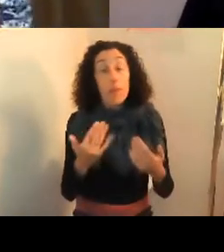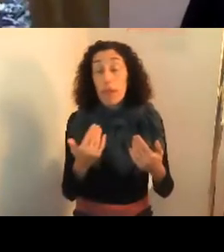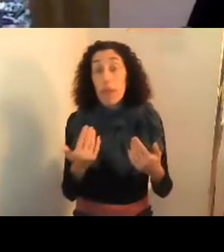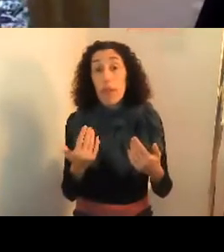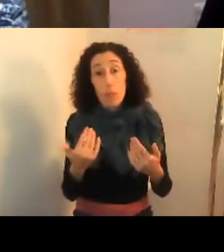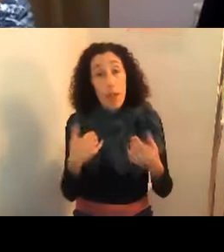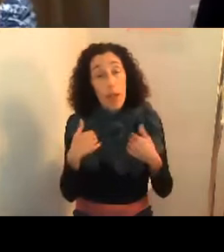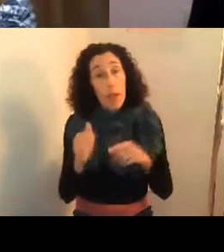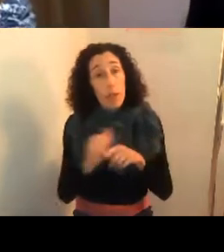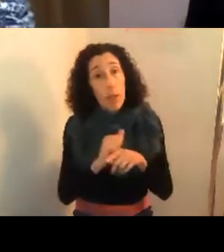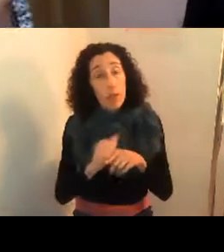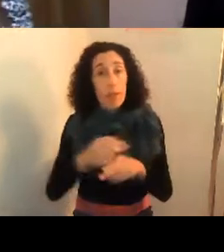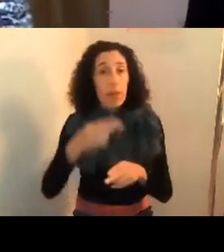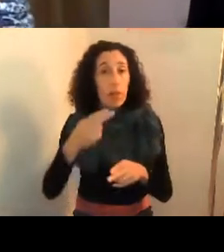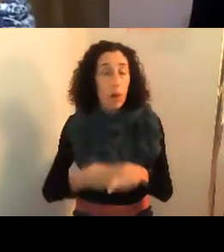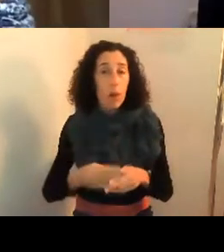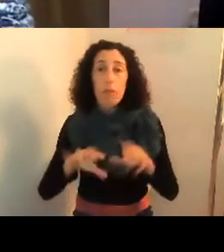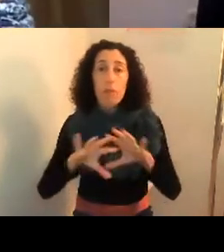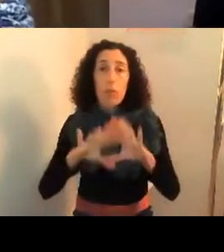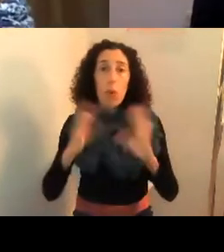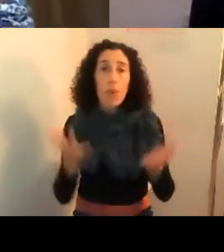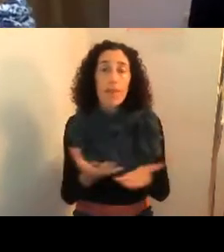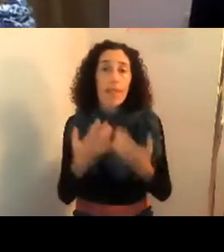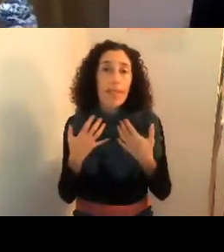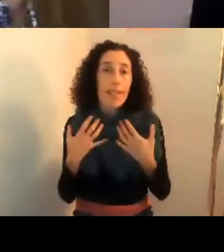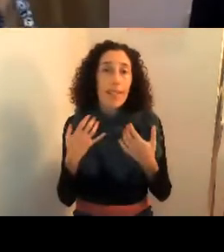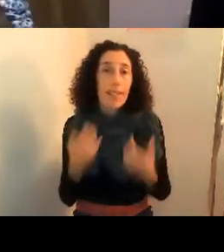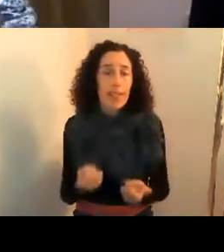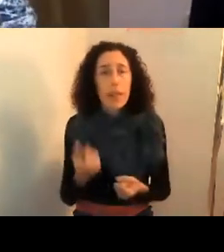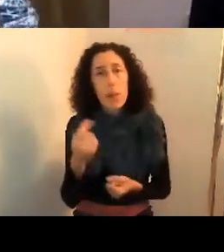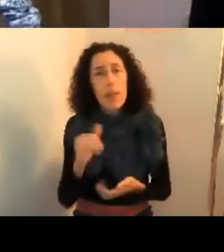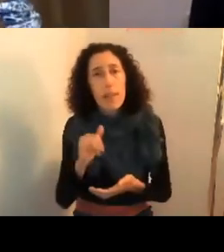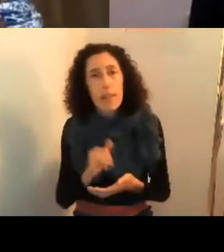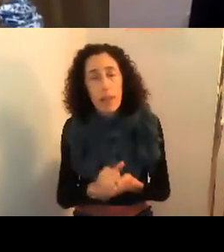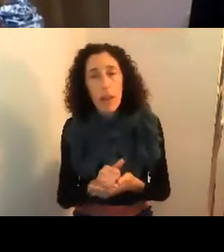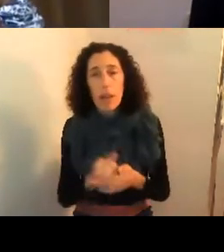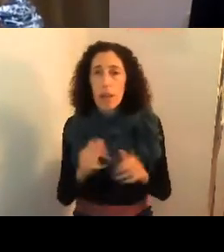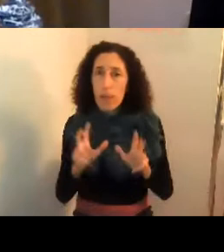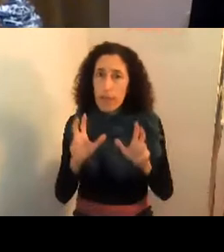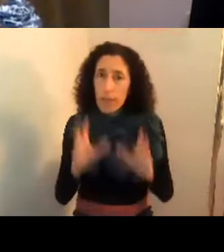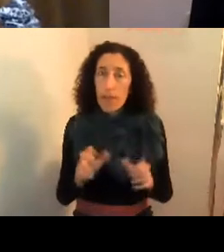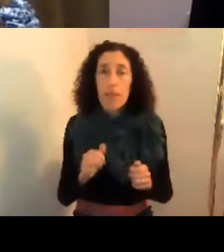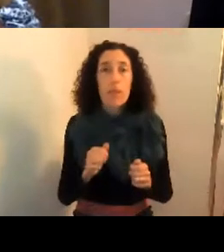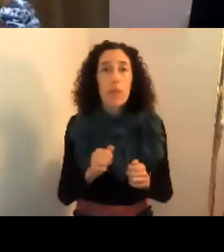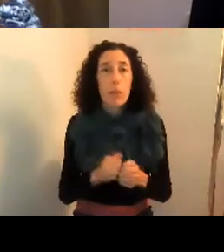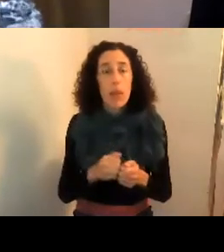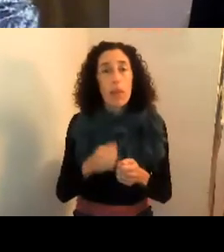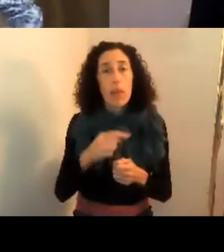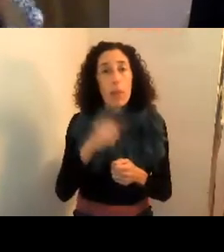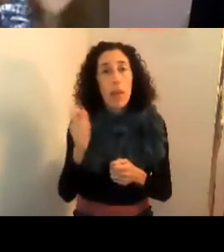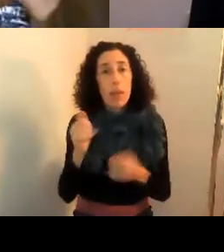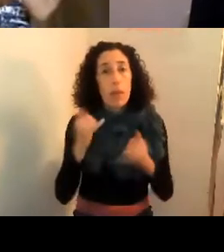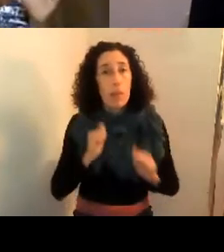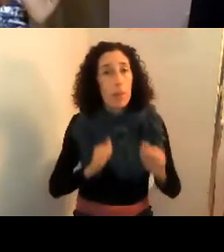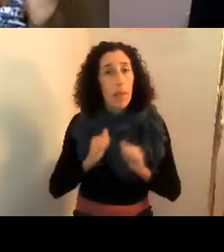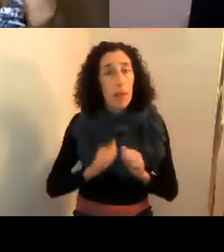we invest in contemporary Black playwrights who we don't ask them to be politically motivated. We just